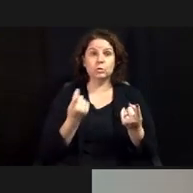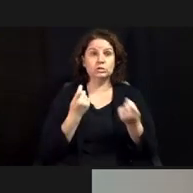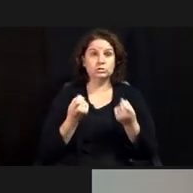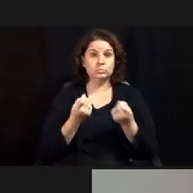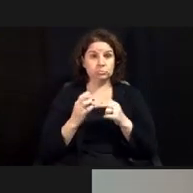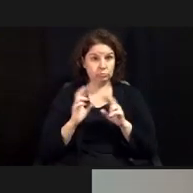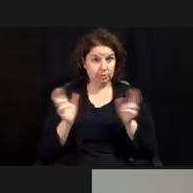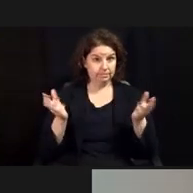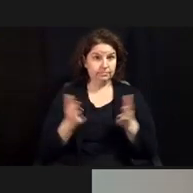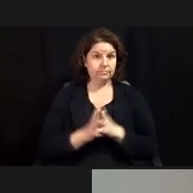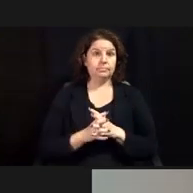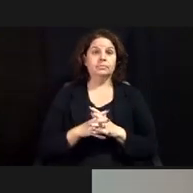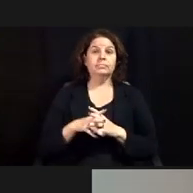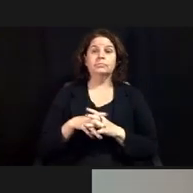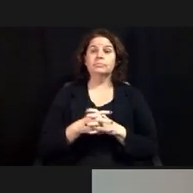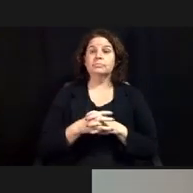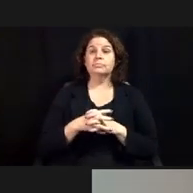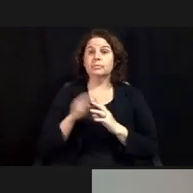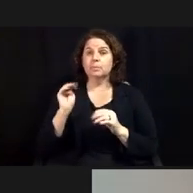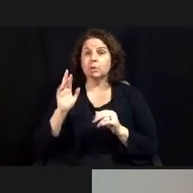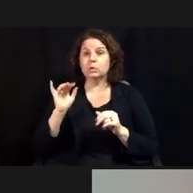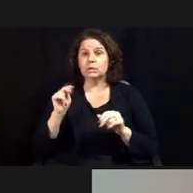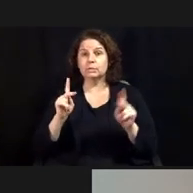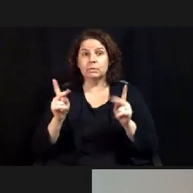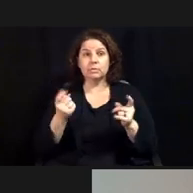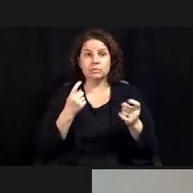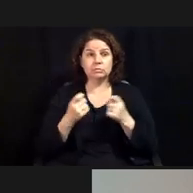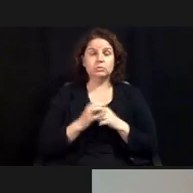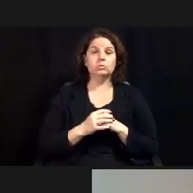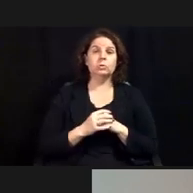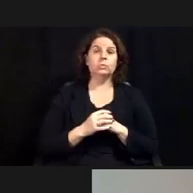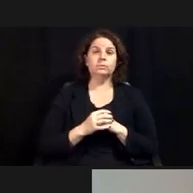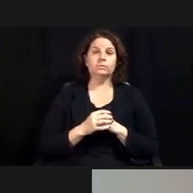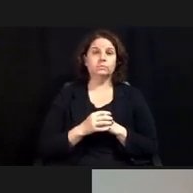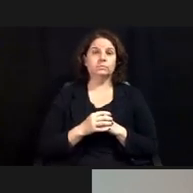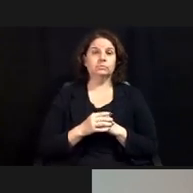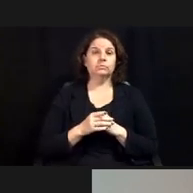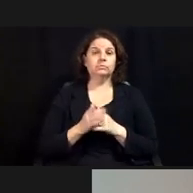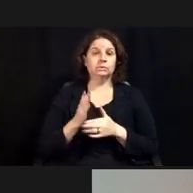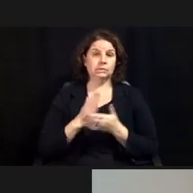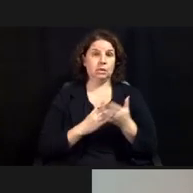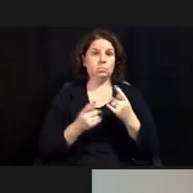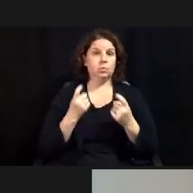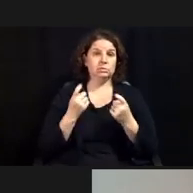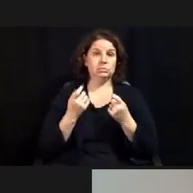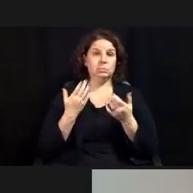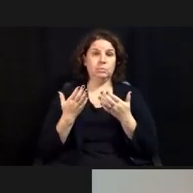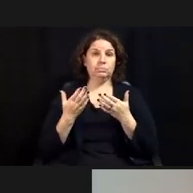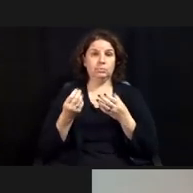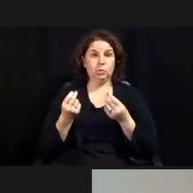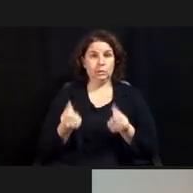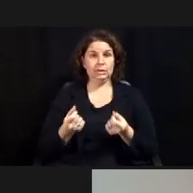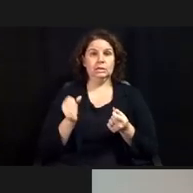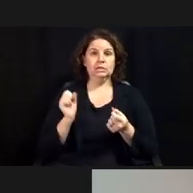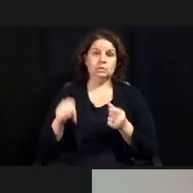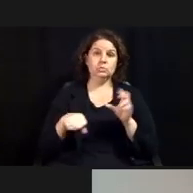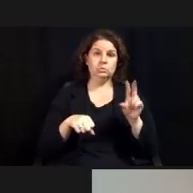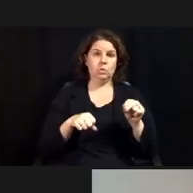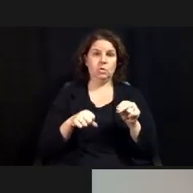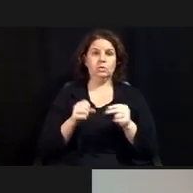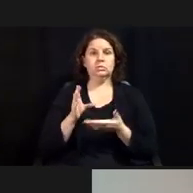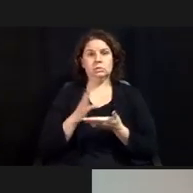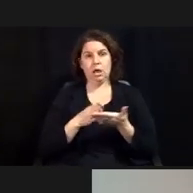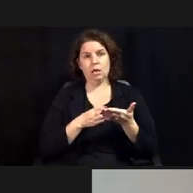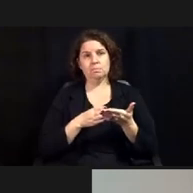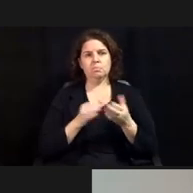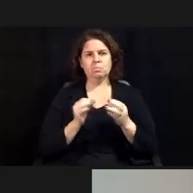broadcast began. So some of these questions may just be a quick yes or no answer. Some of them might require a bit of